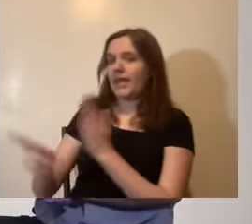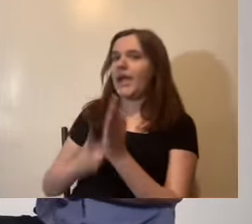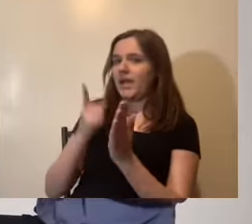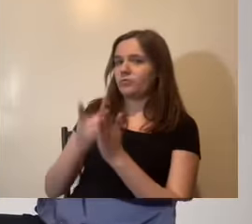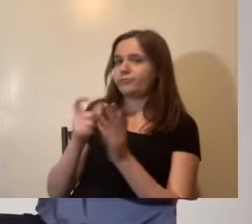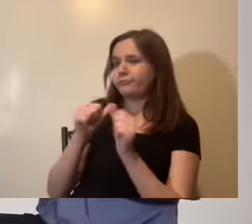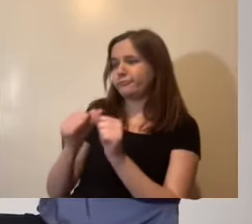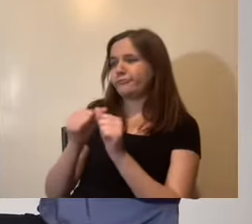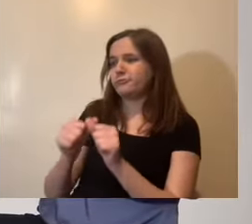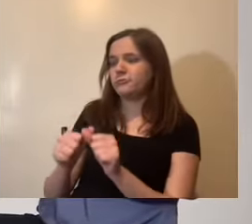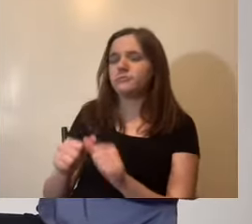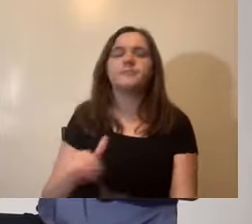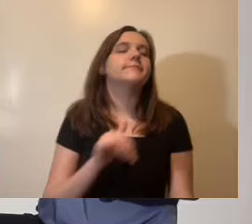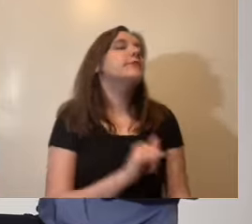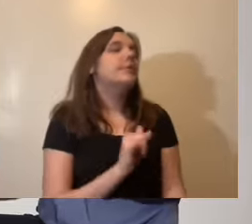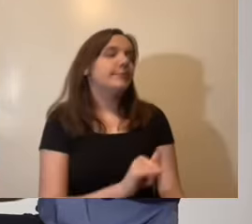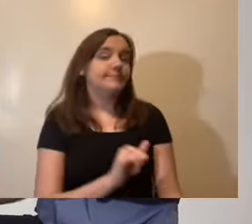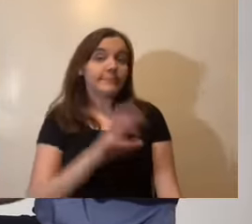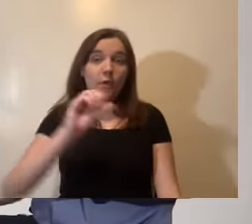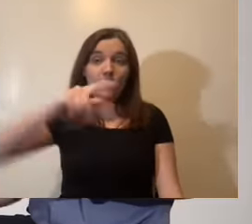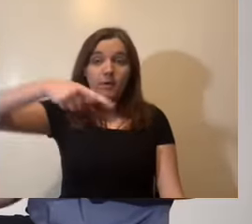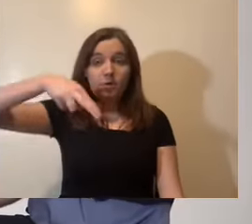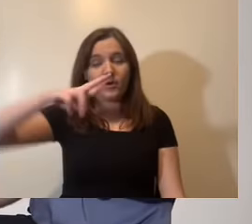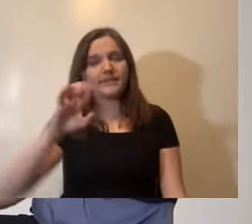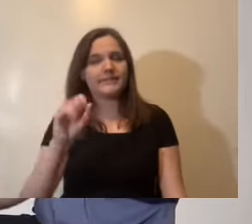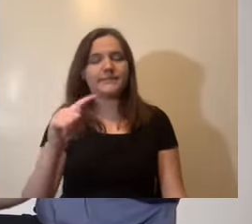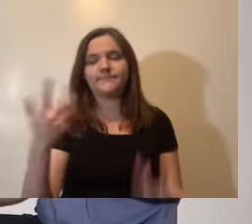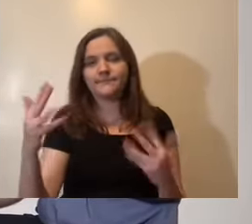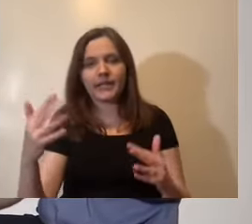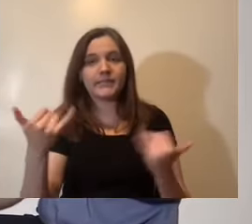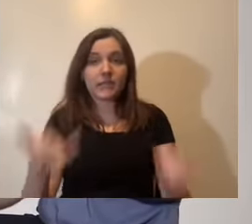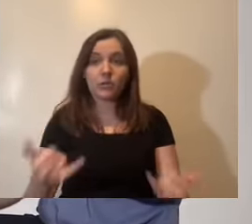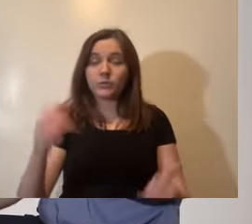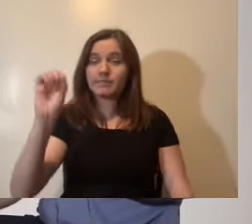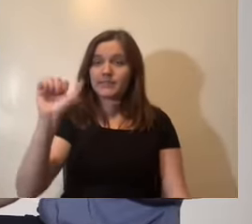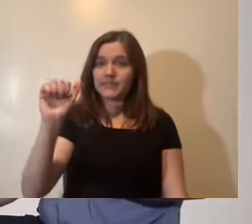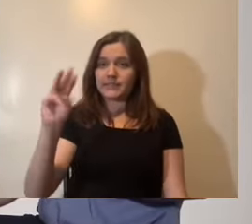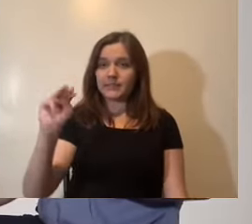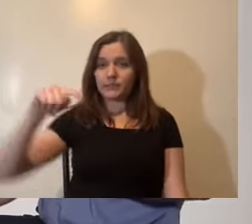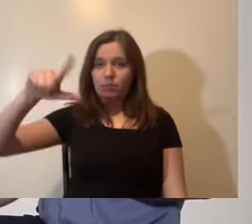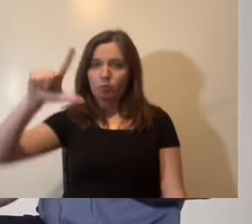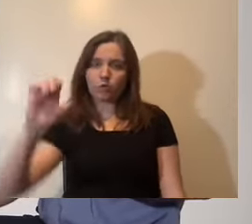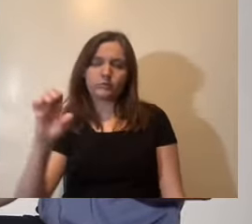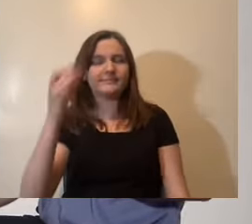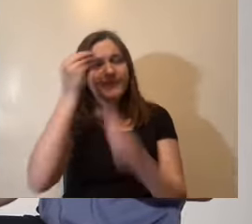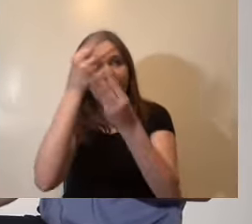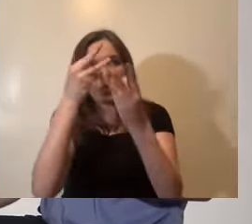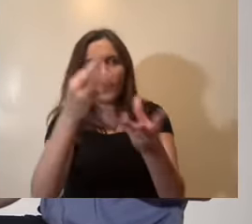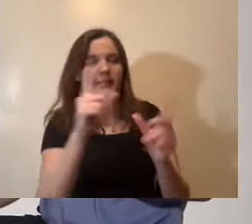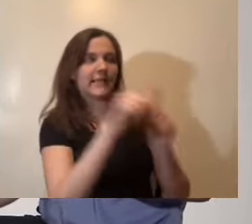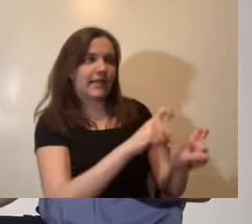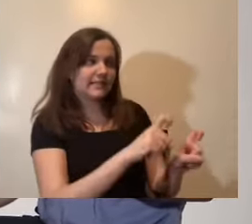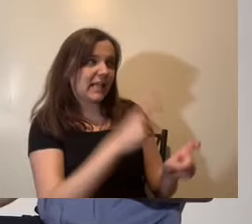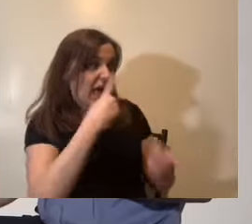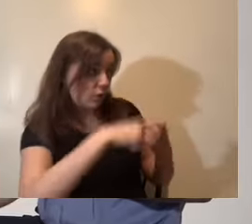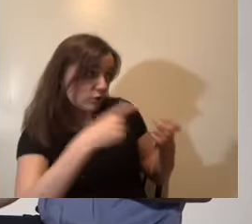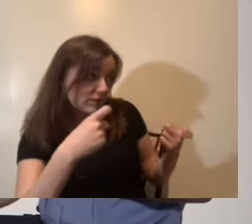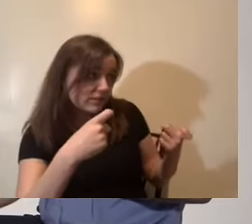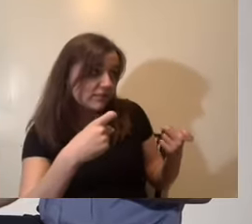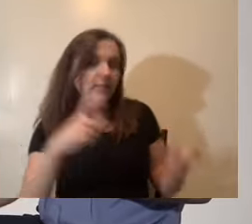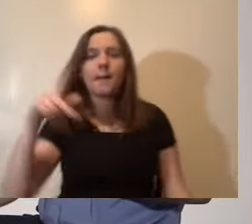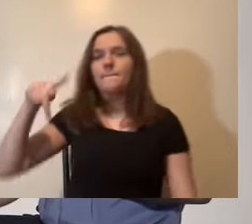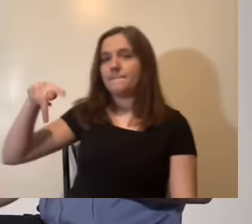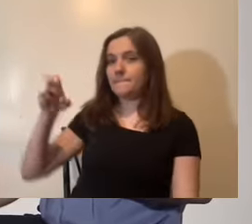information. So, do you have any allergies? Yeah, I'm allergic to penicillin. So you're allergic to penicillin. Are you on any